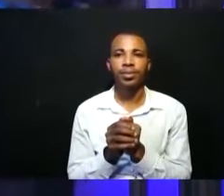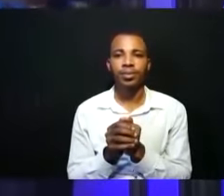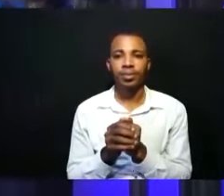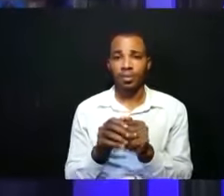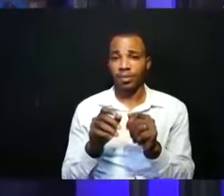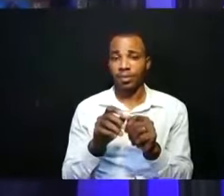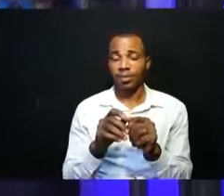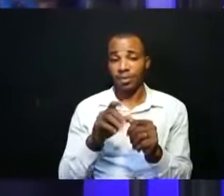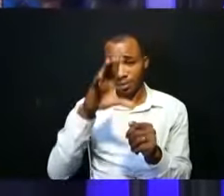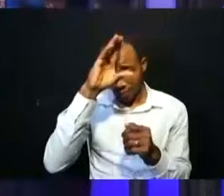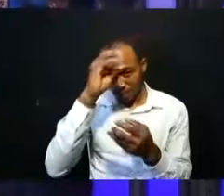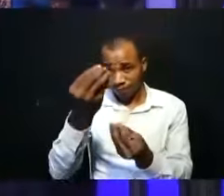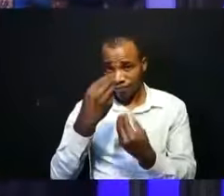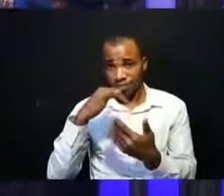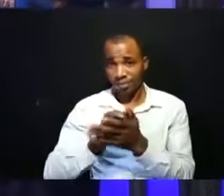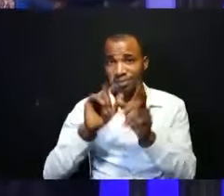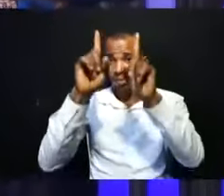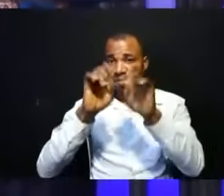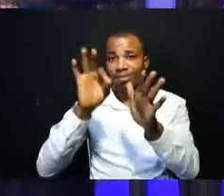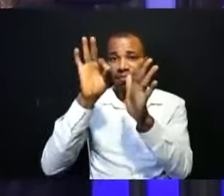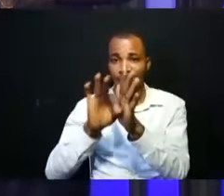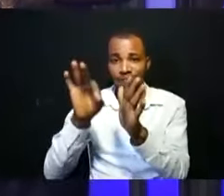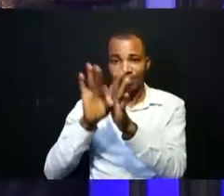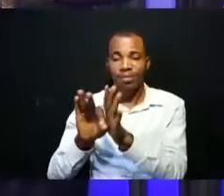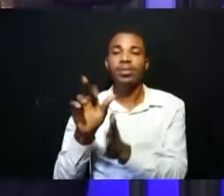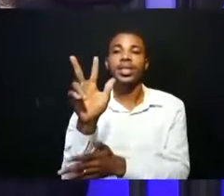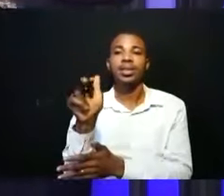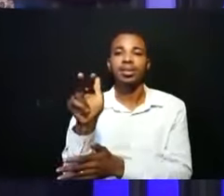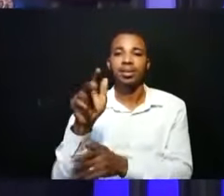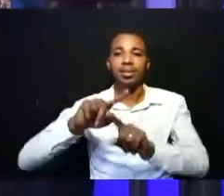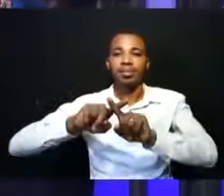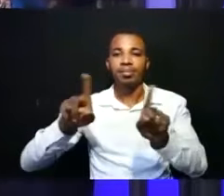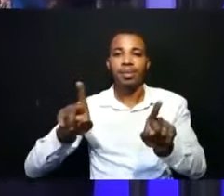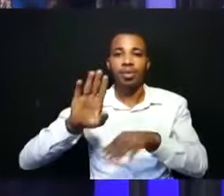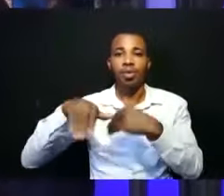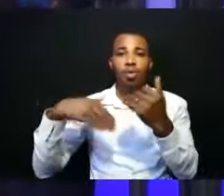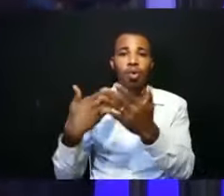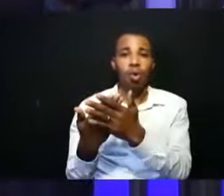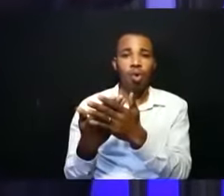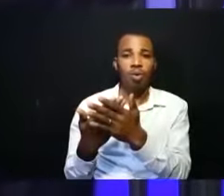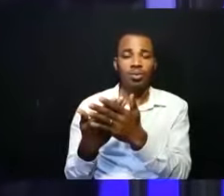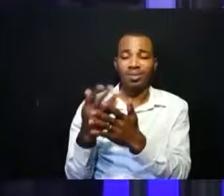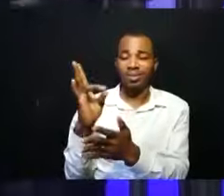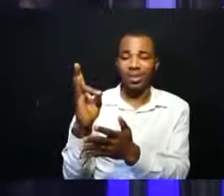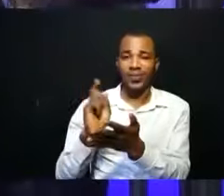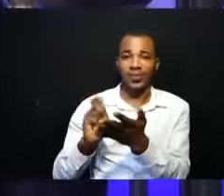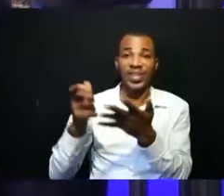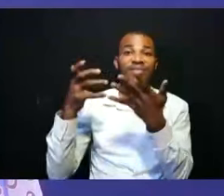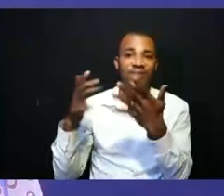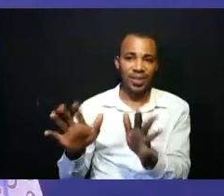writing 13 papers and he's done 7 already. All of them is called.